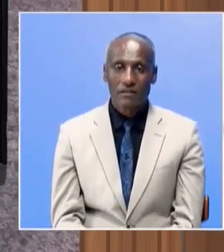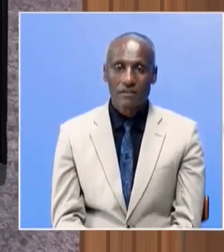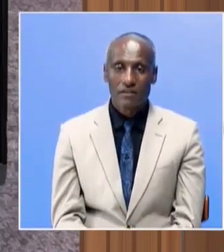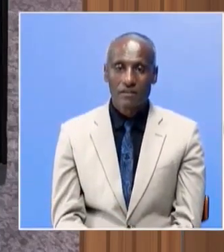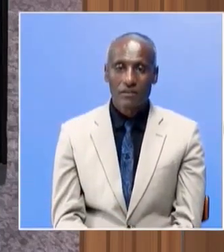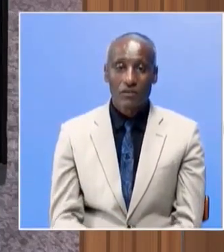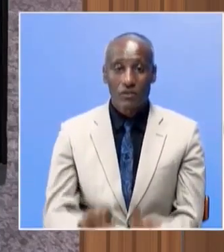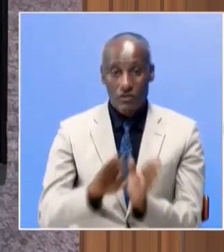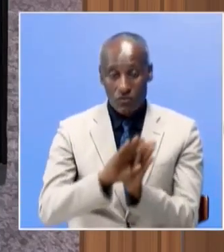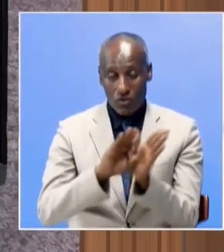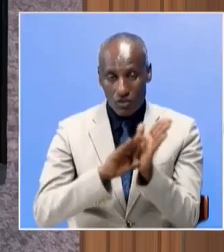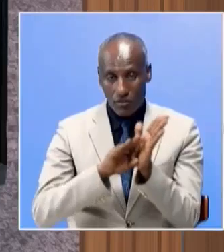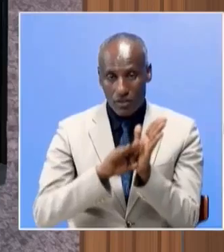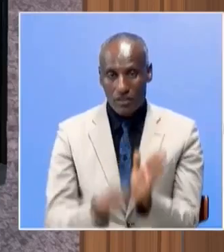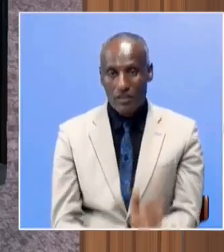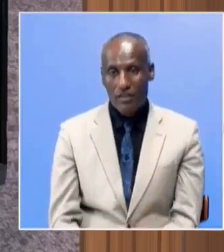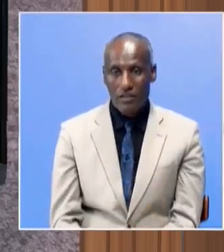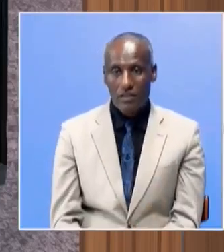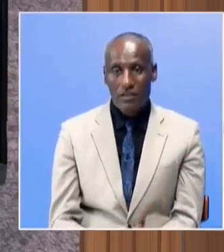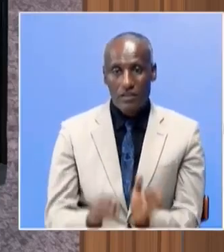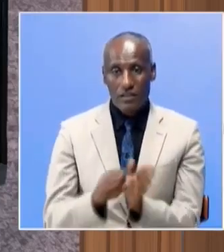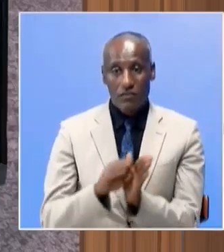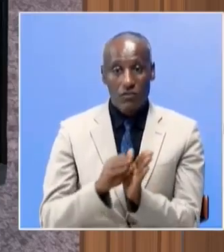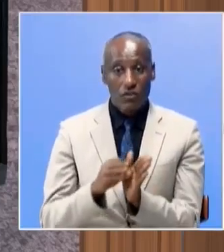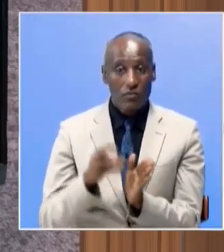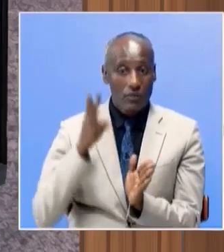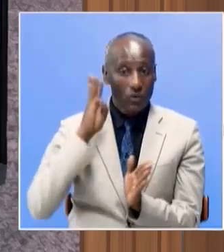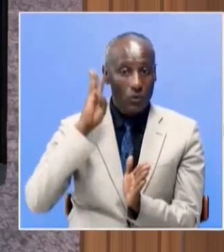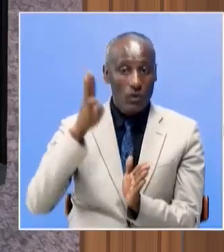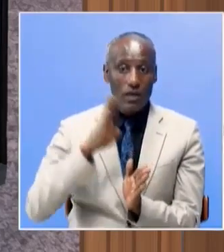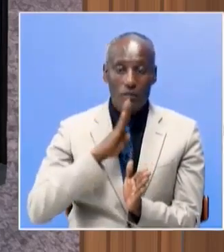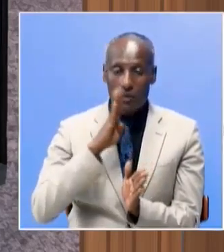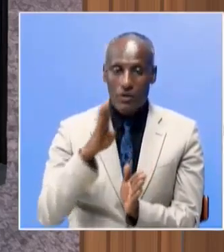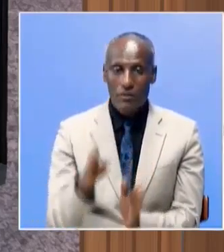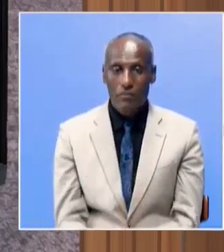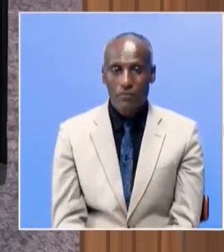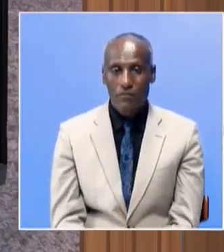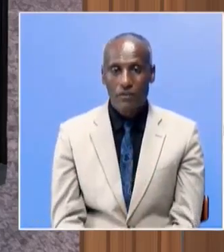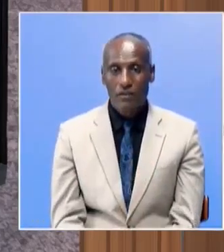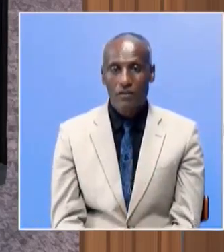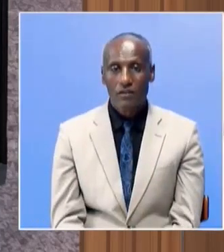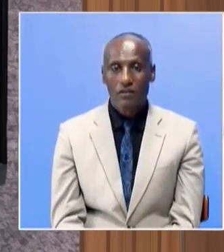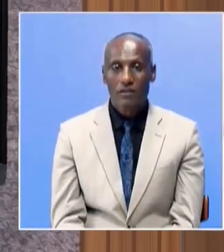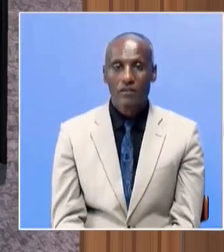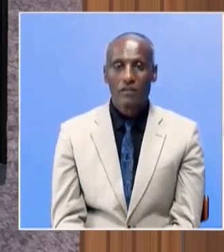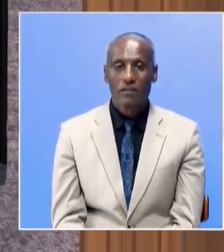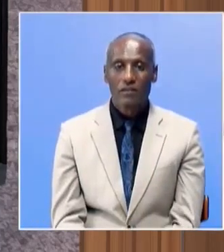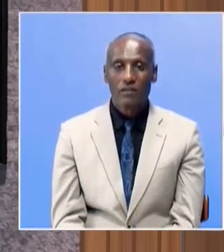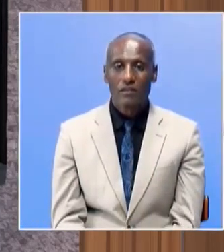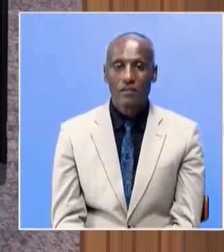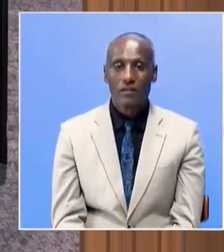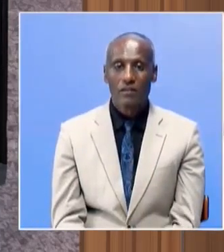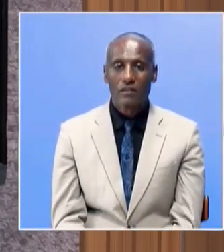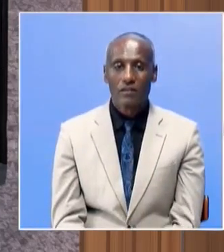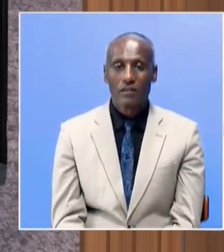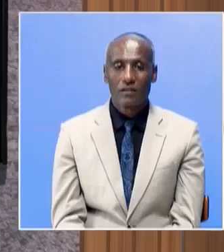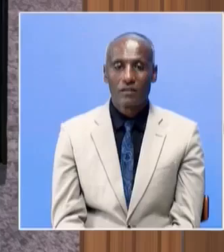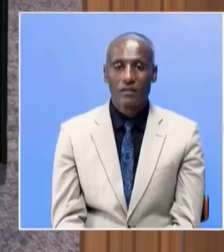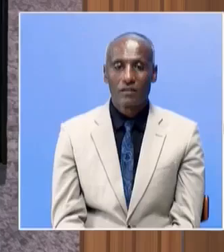the form. What the form will be? Come on. Here, the form is